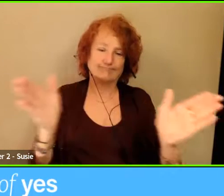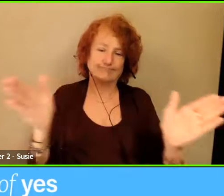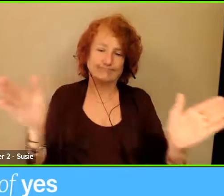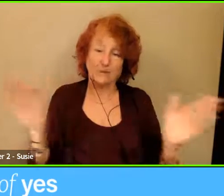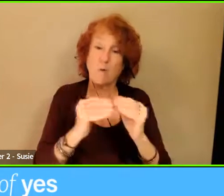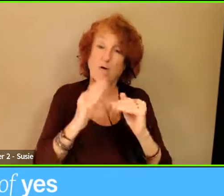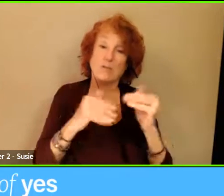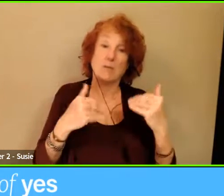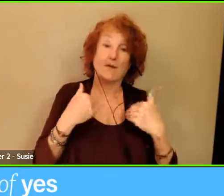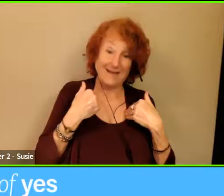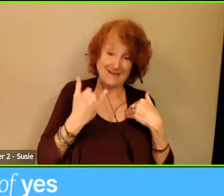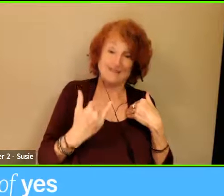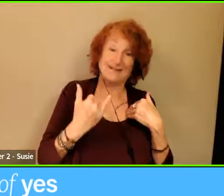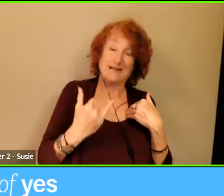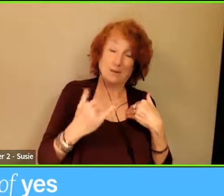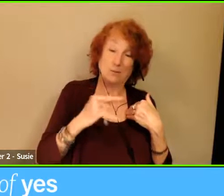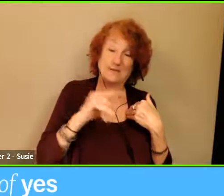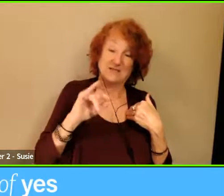zoning.